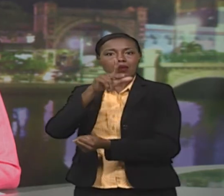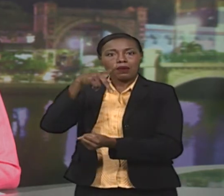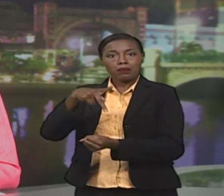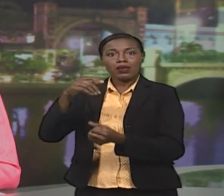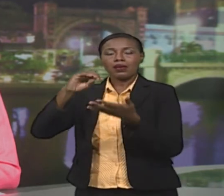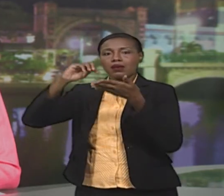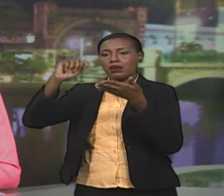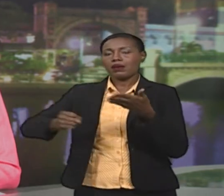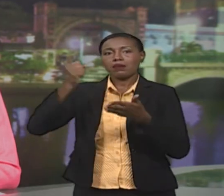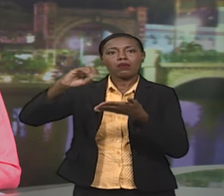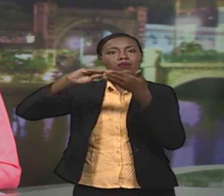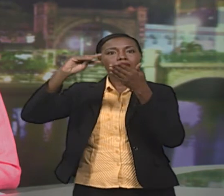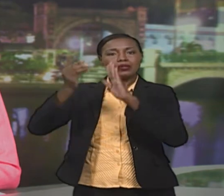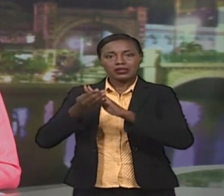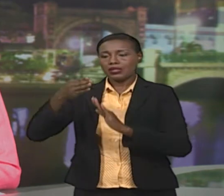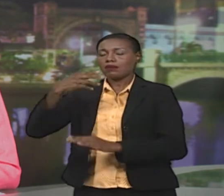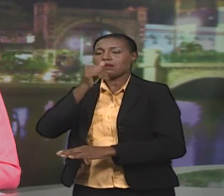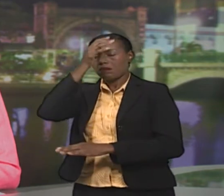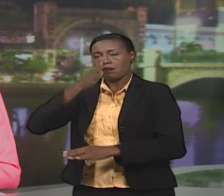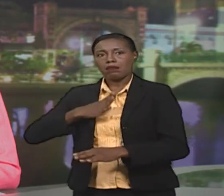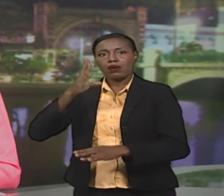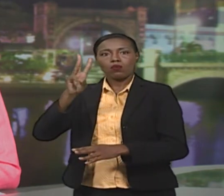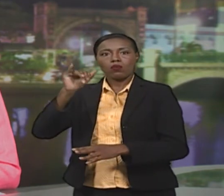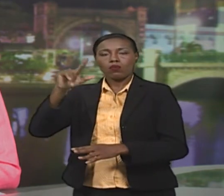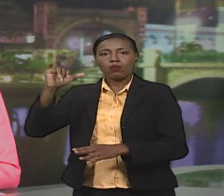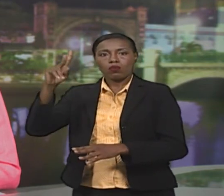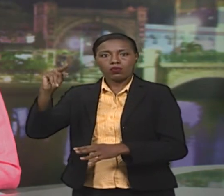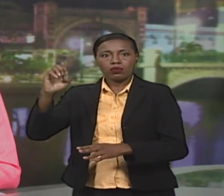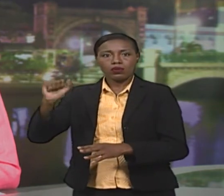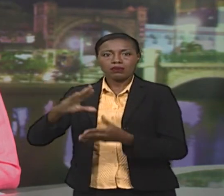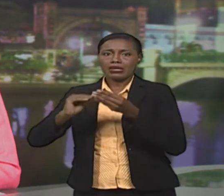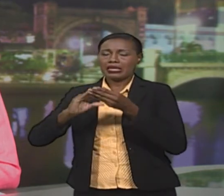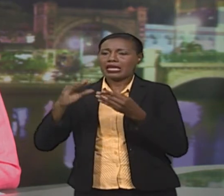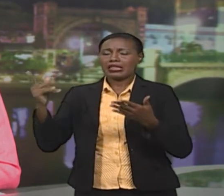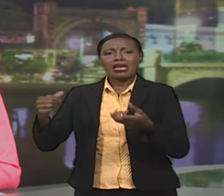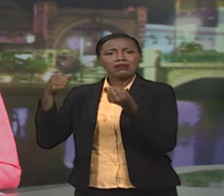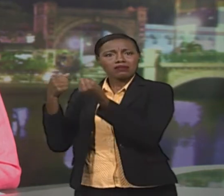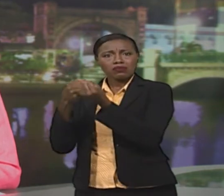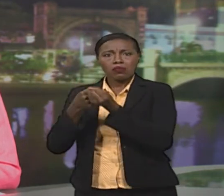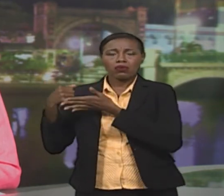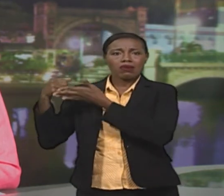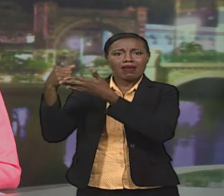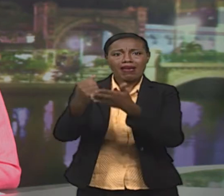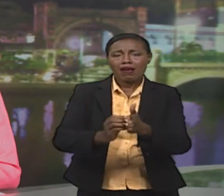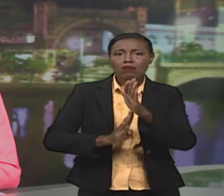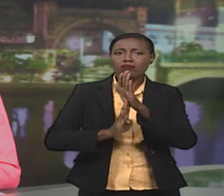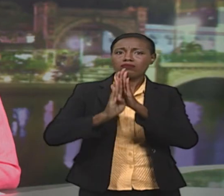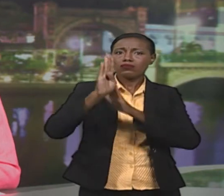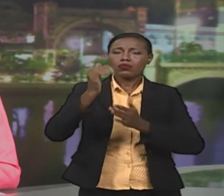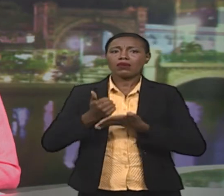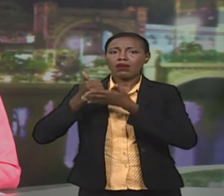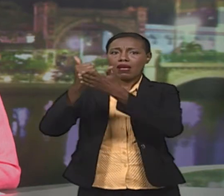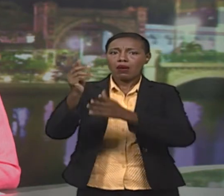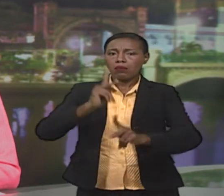Henderson Williams. And he says the rally is part of his constituency's efforts to develop the community and provide practical options